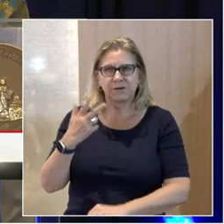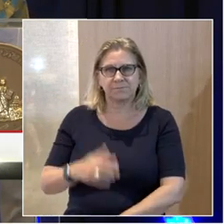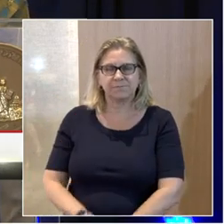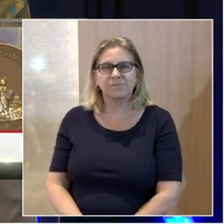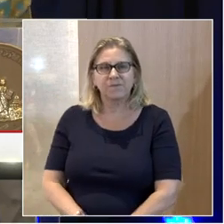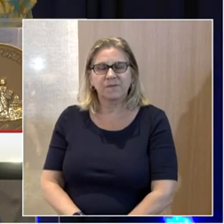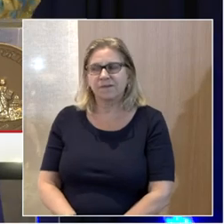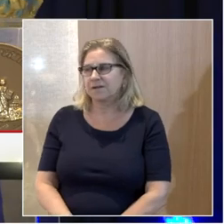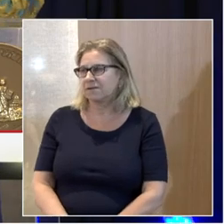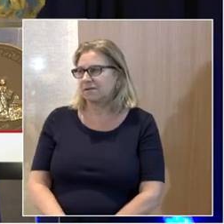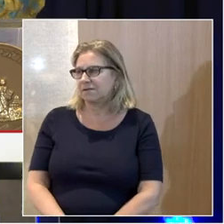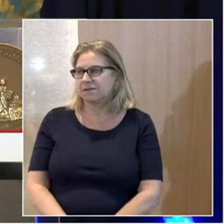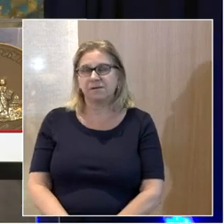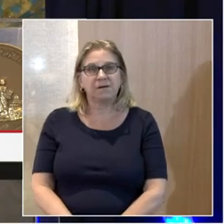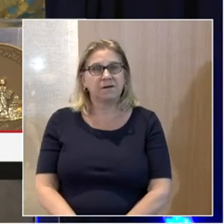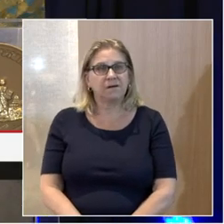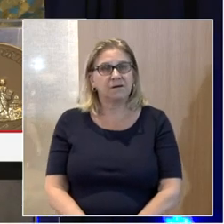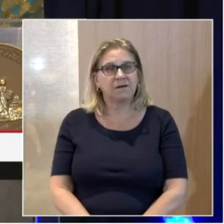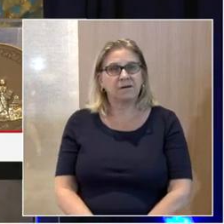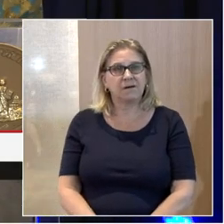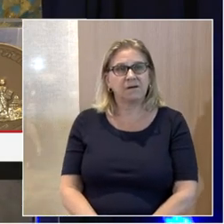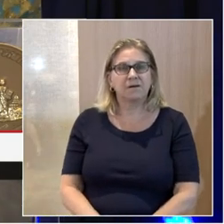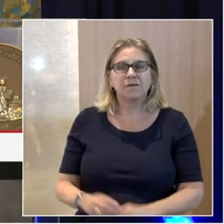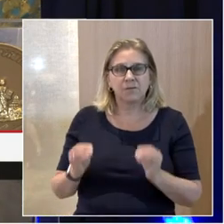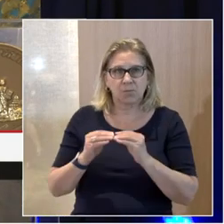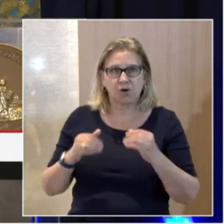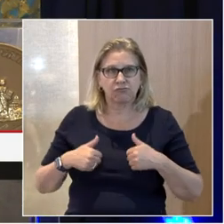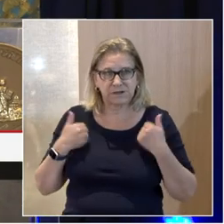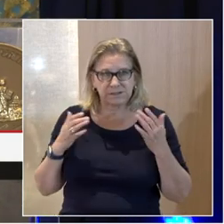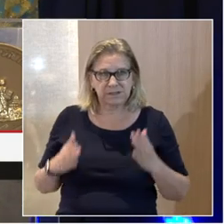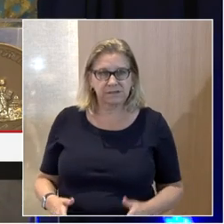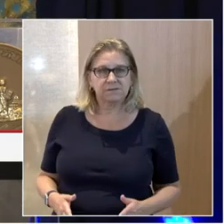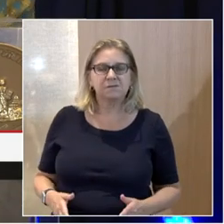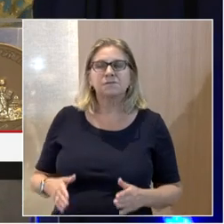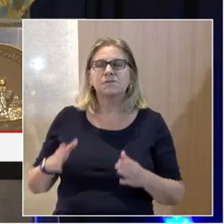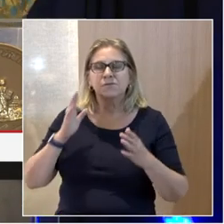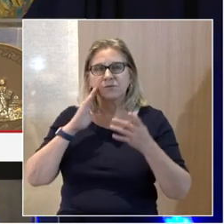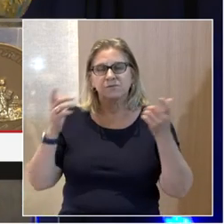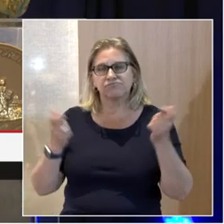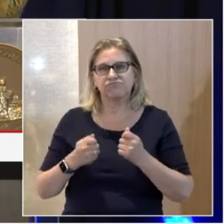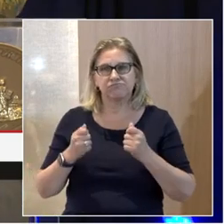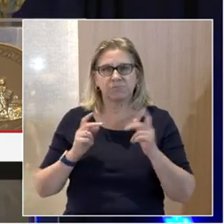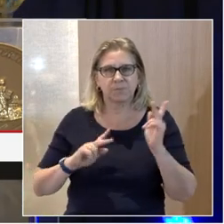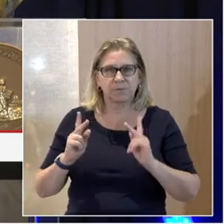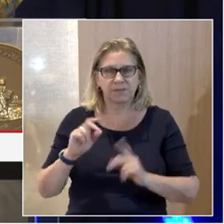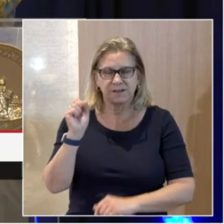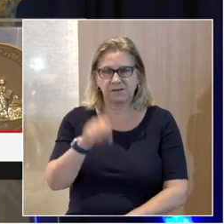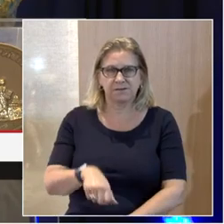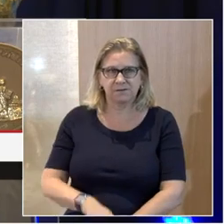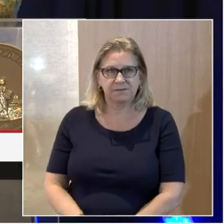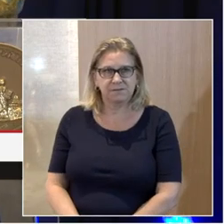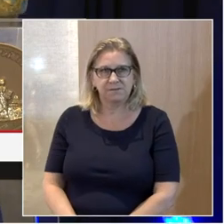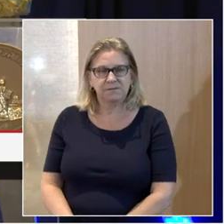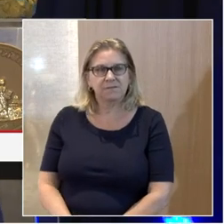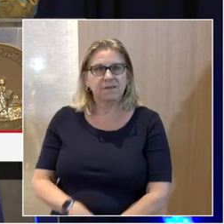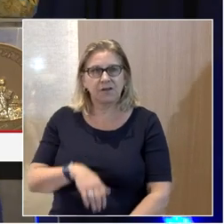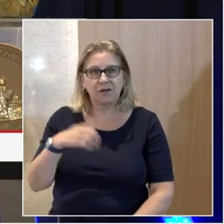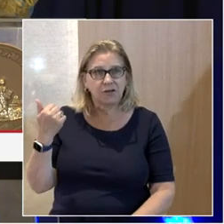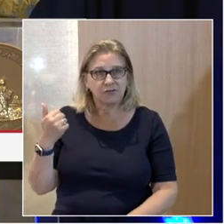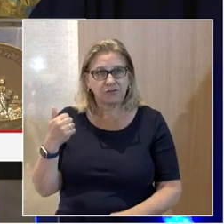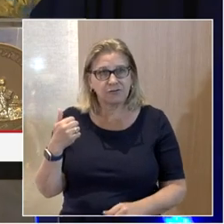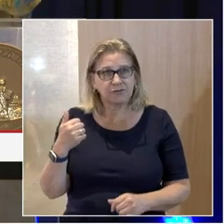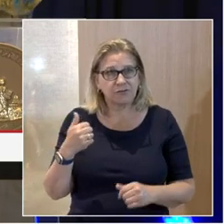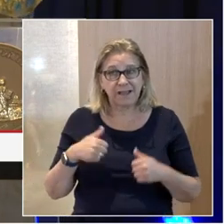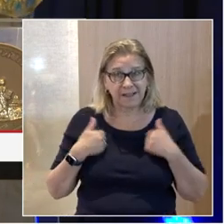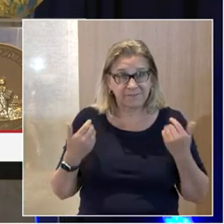Build more residential housing. Okay, that's going to bring people downtown. I think beyond having people live downtown, let's talk about the